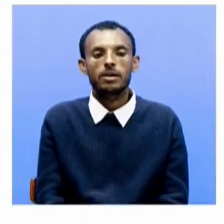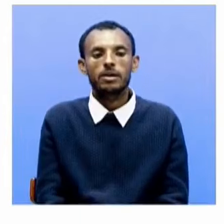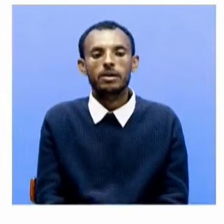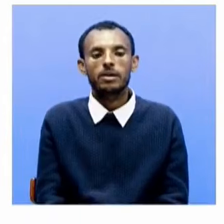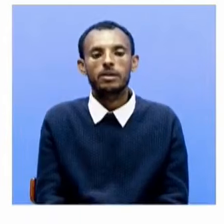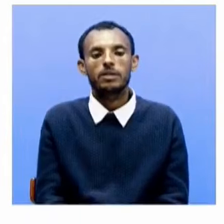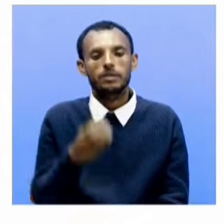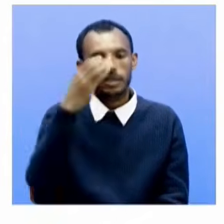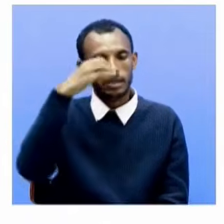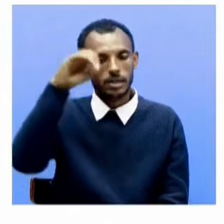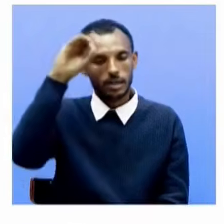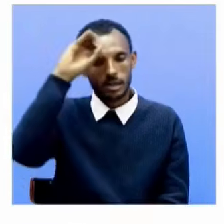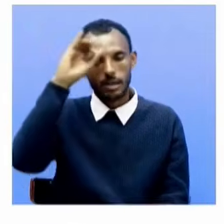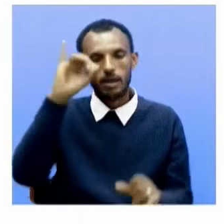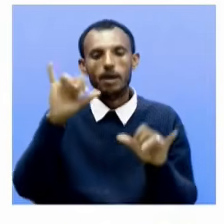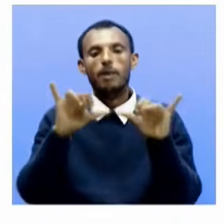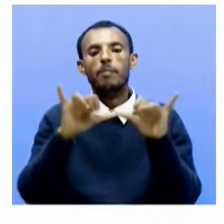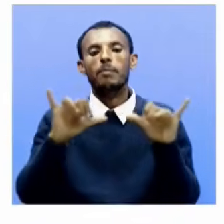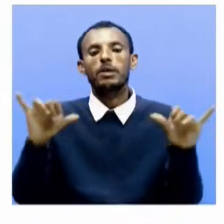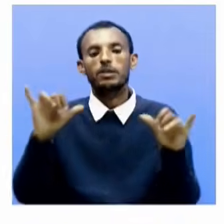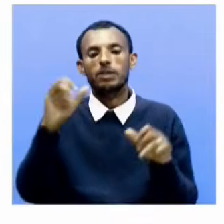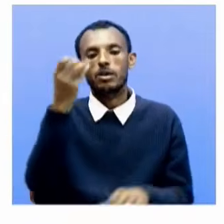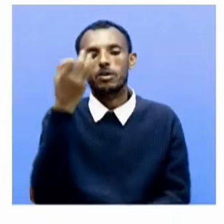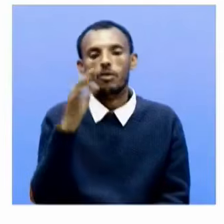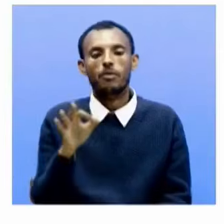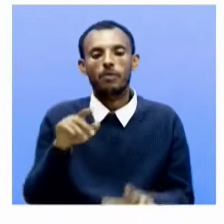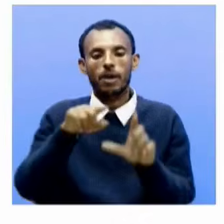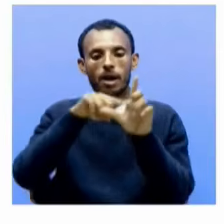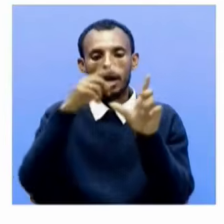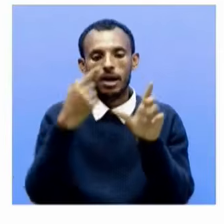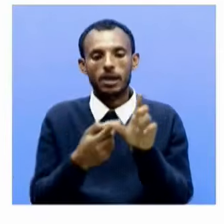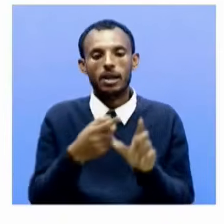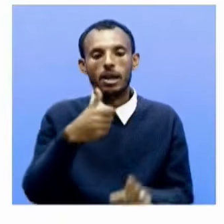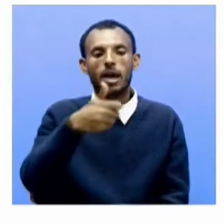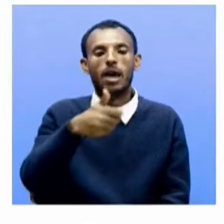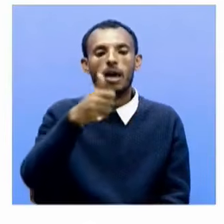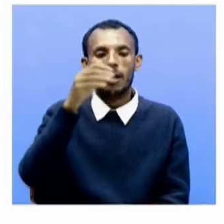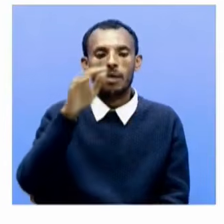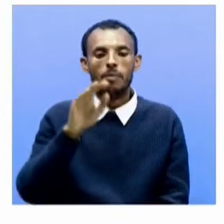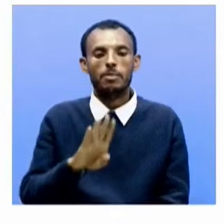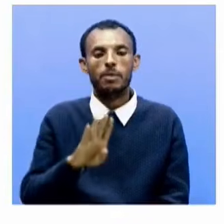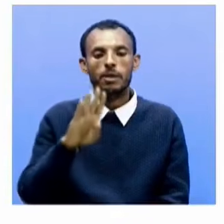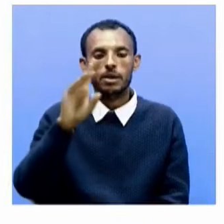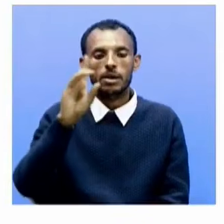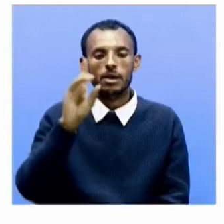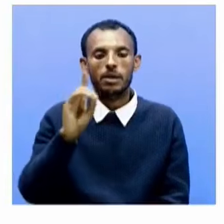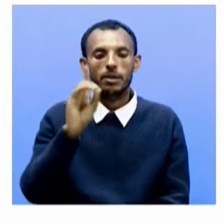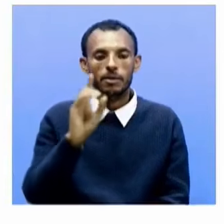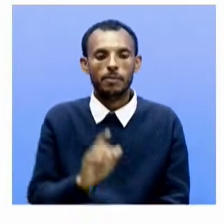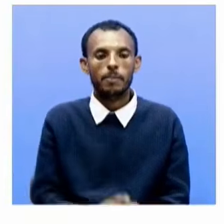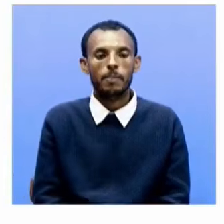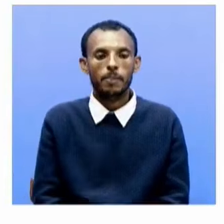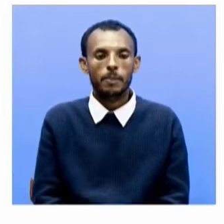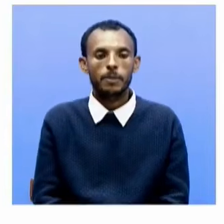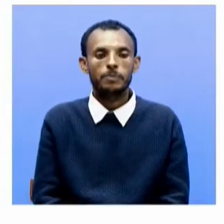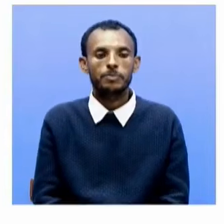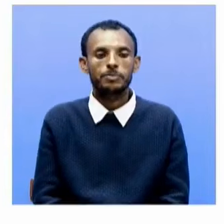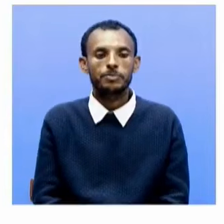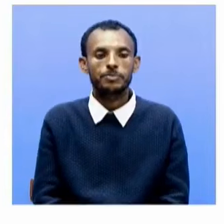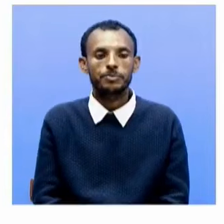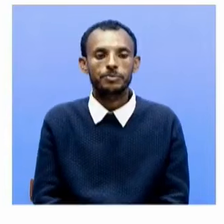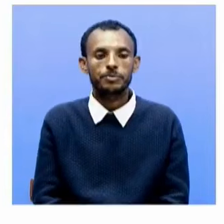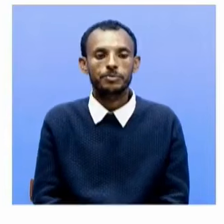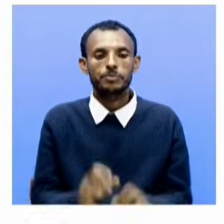the degree measure of angle ABD. Angle ABD.